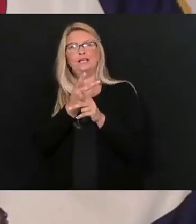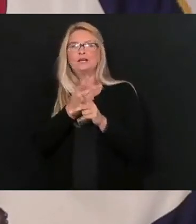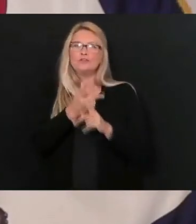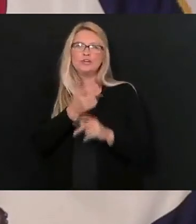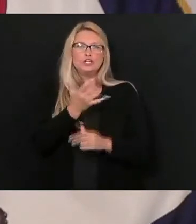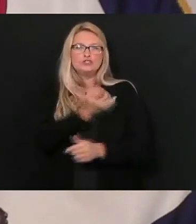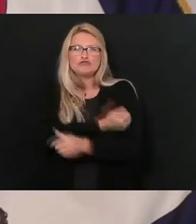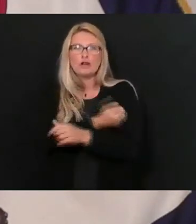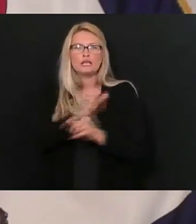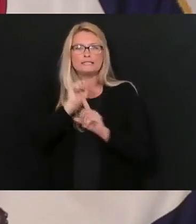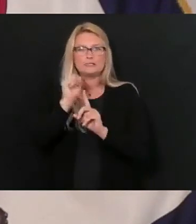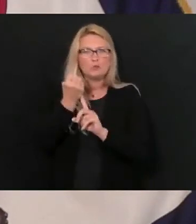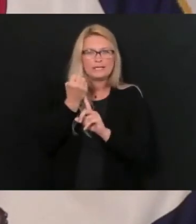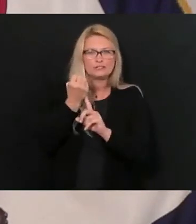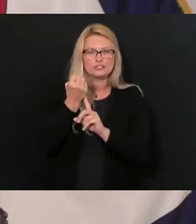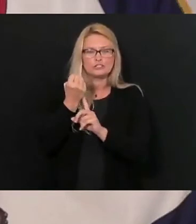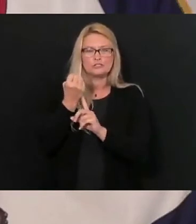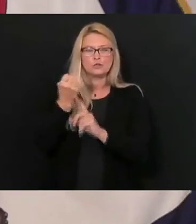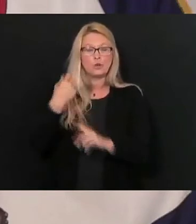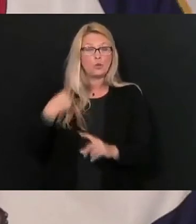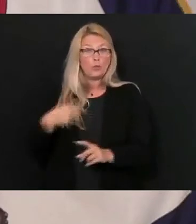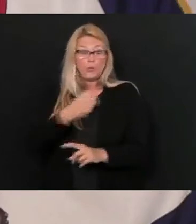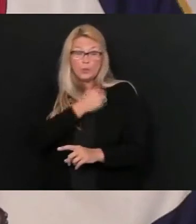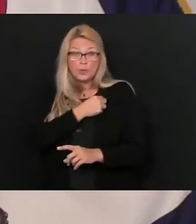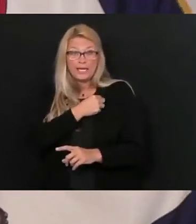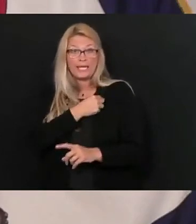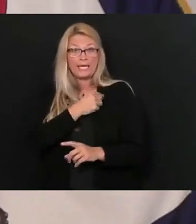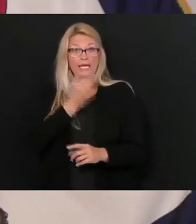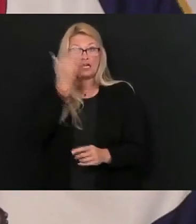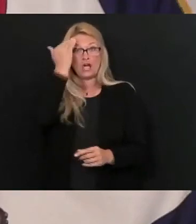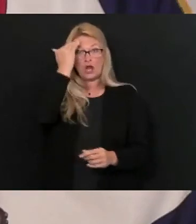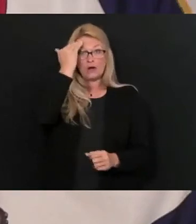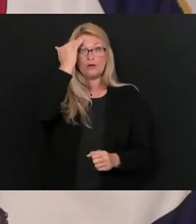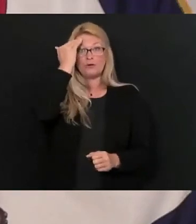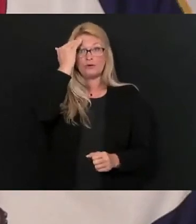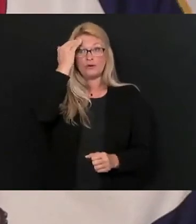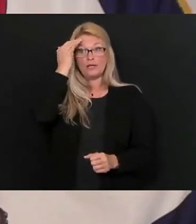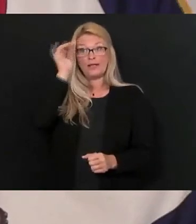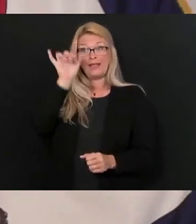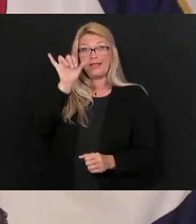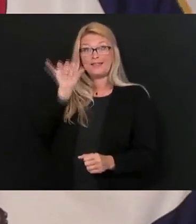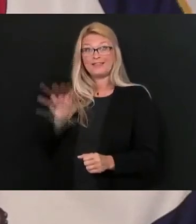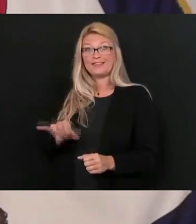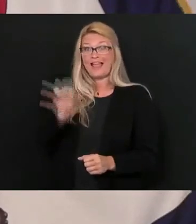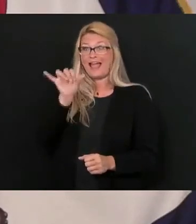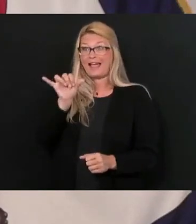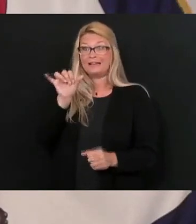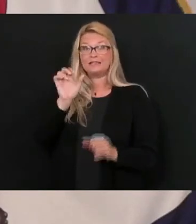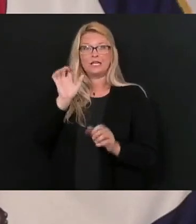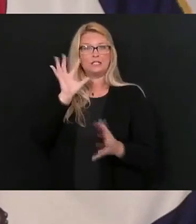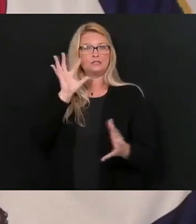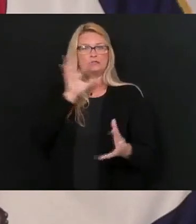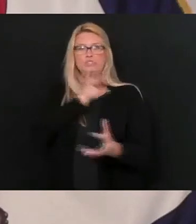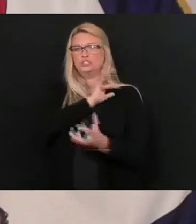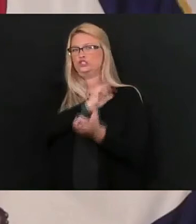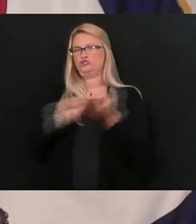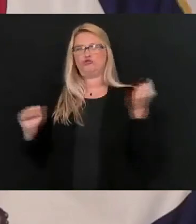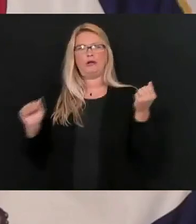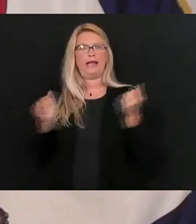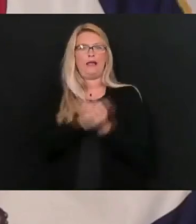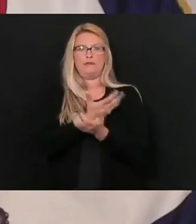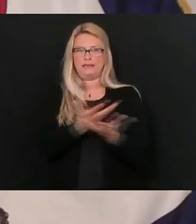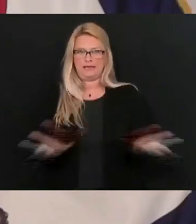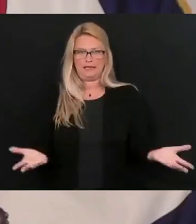situation in any way, we realize that very thing can cannibalize all of us, and it affects